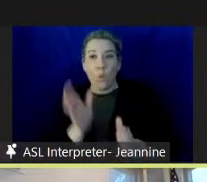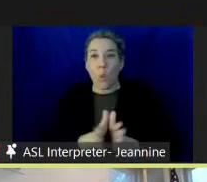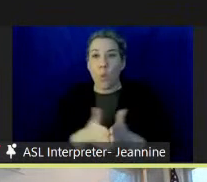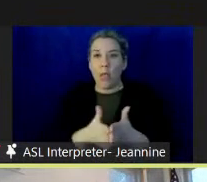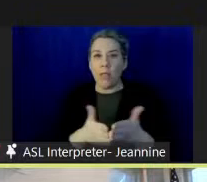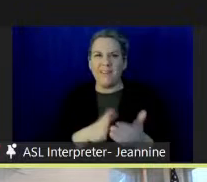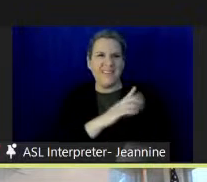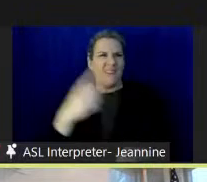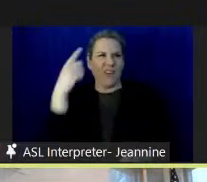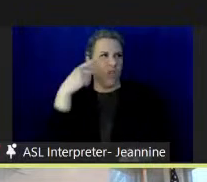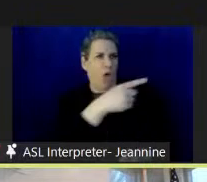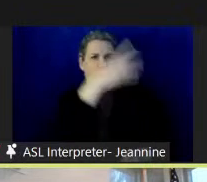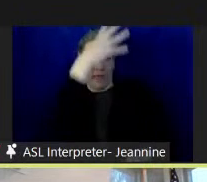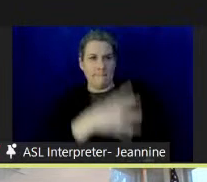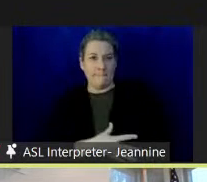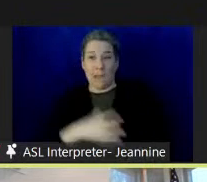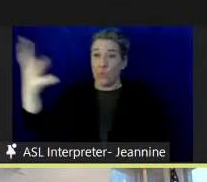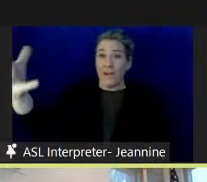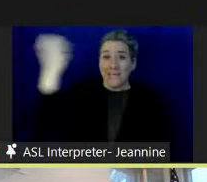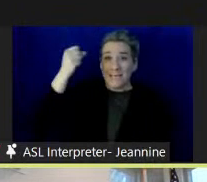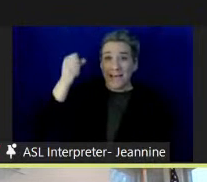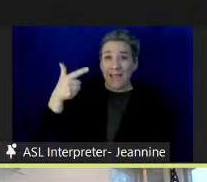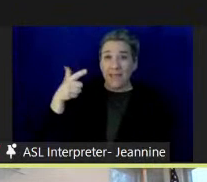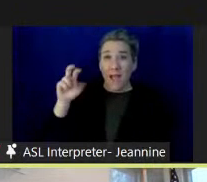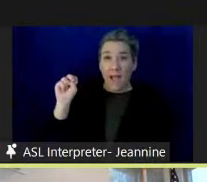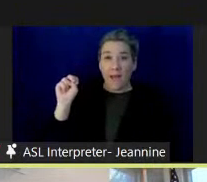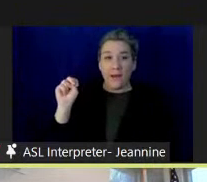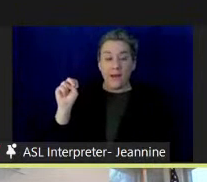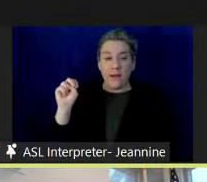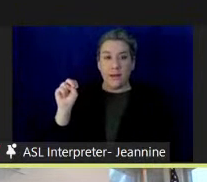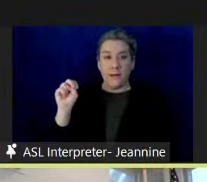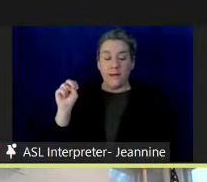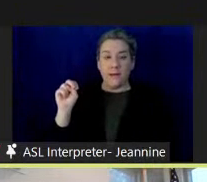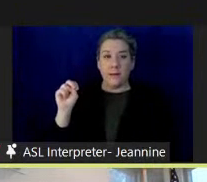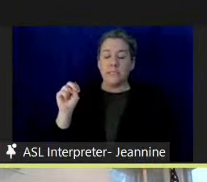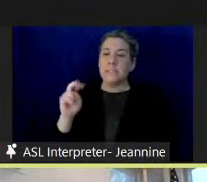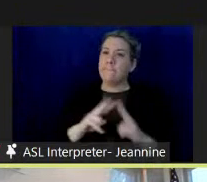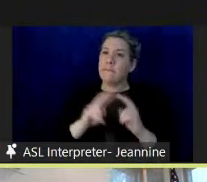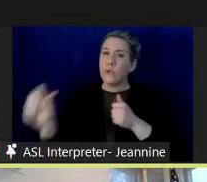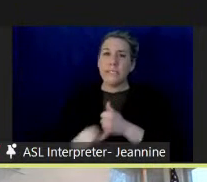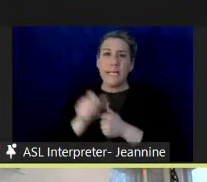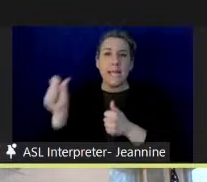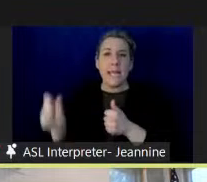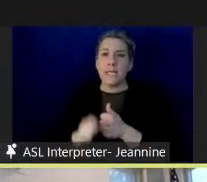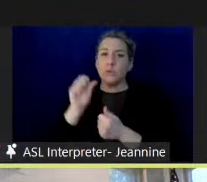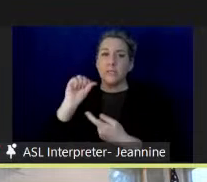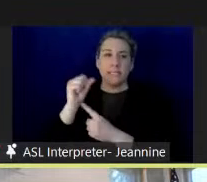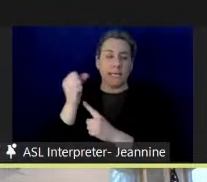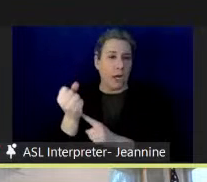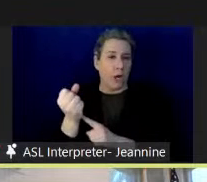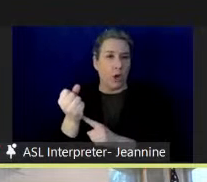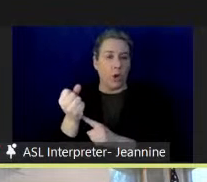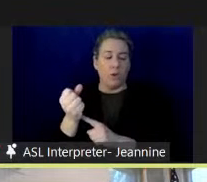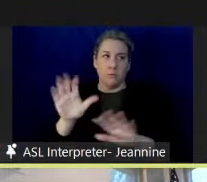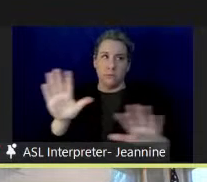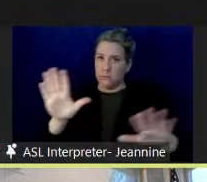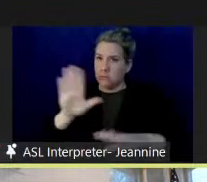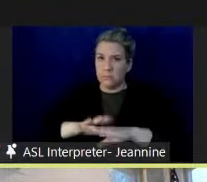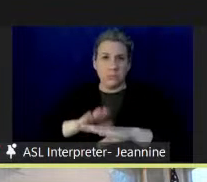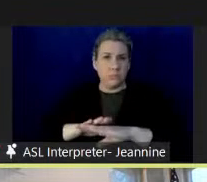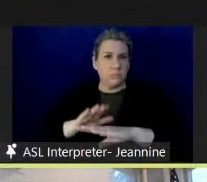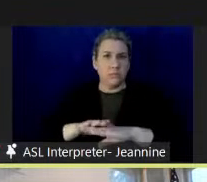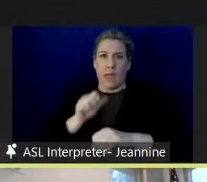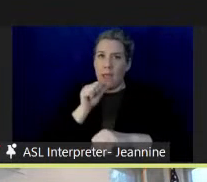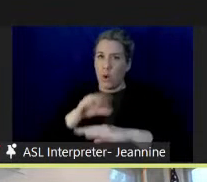his intended victim was going to take the gun out of his hands. Okay, this is an extremely dangerous scenario, and I don't advise taking a weapon out of